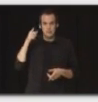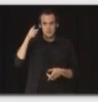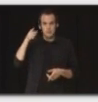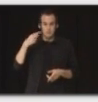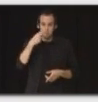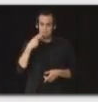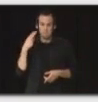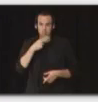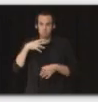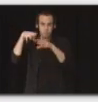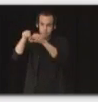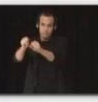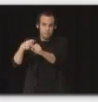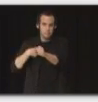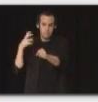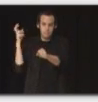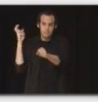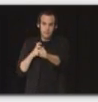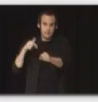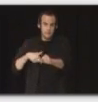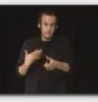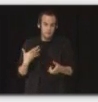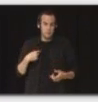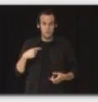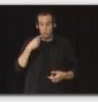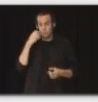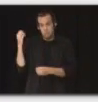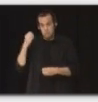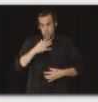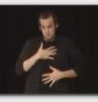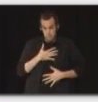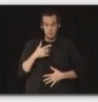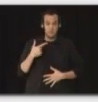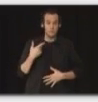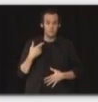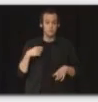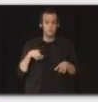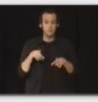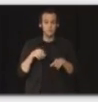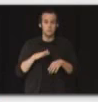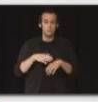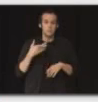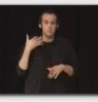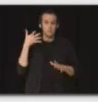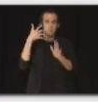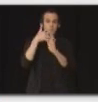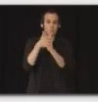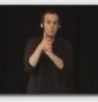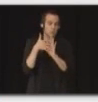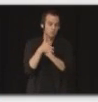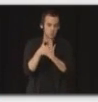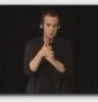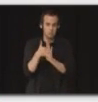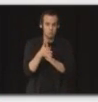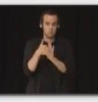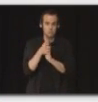meeting, the Council of University Presidents of Spain. So he asked me to come on his